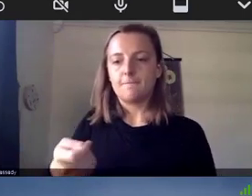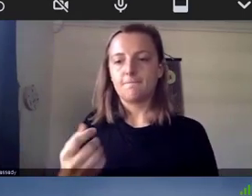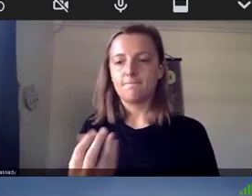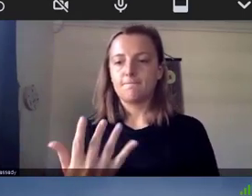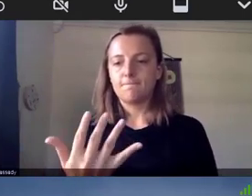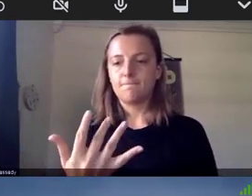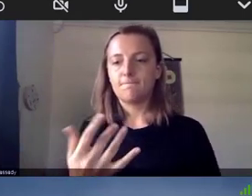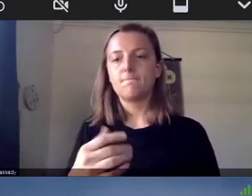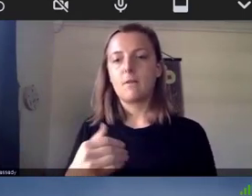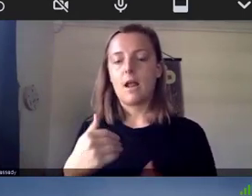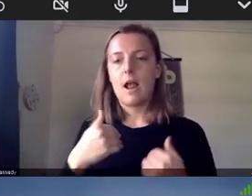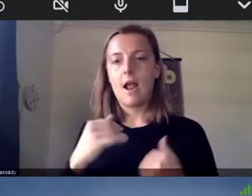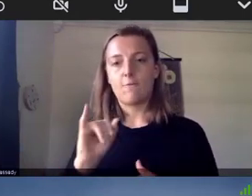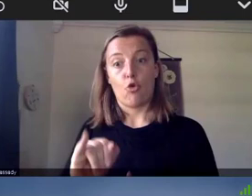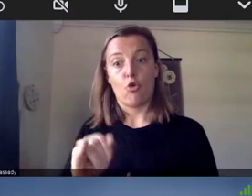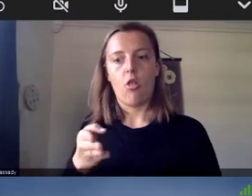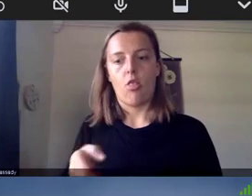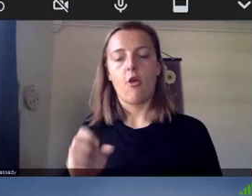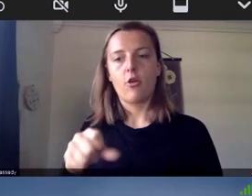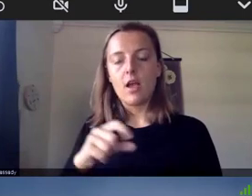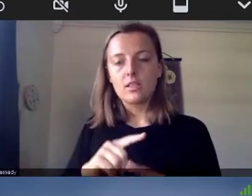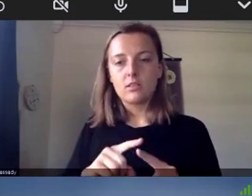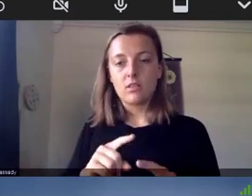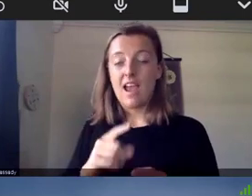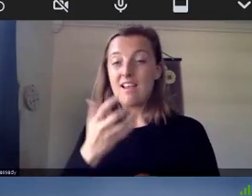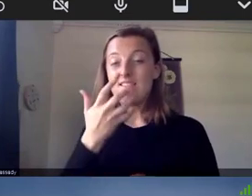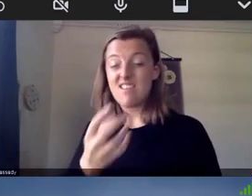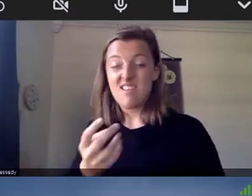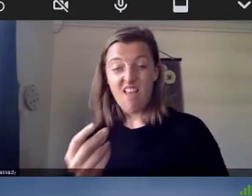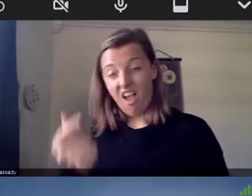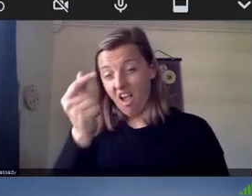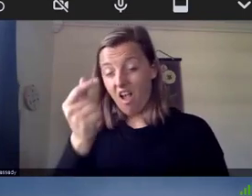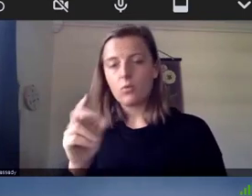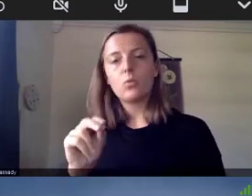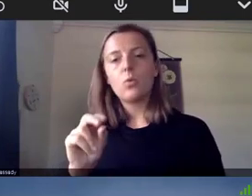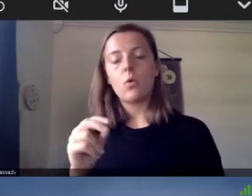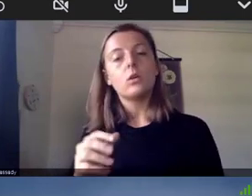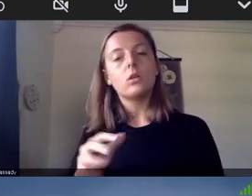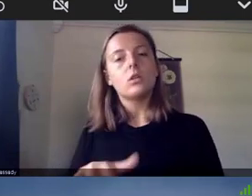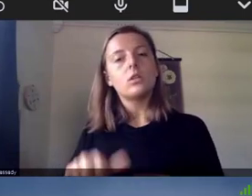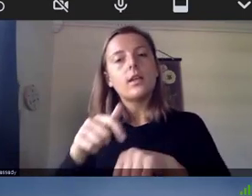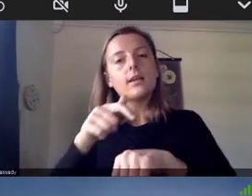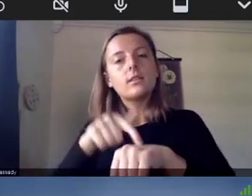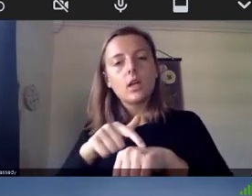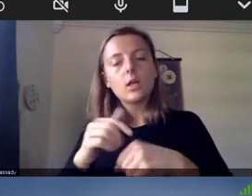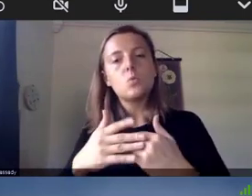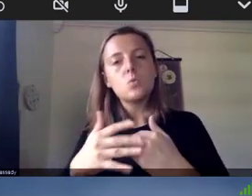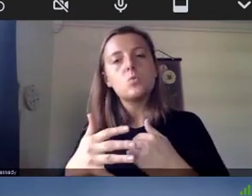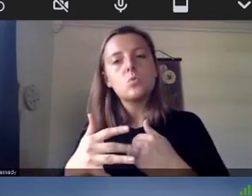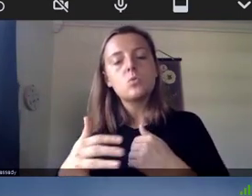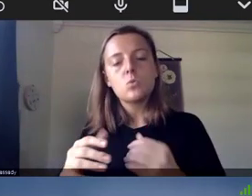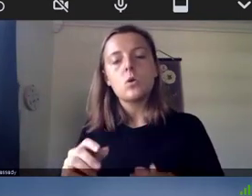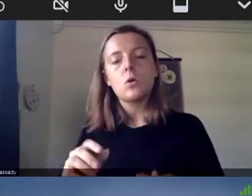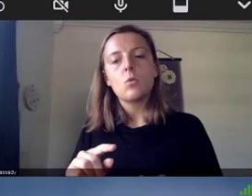It takes some time for that coil to get hotter and hotter, and eventually it'll even start to glow, right? So it gets very hot.